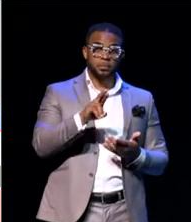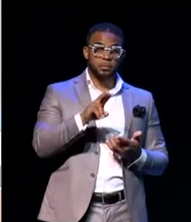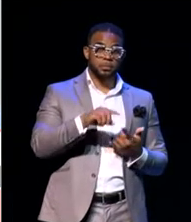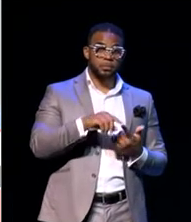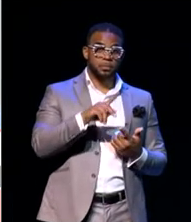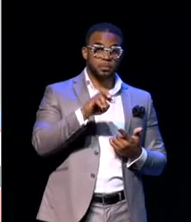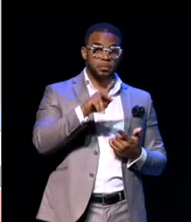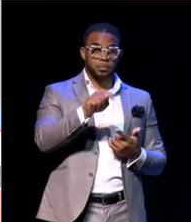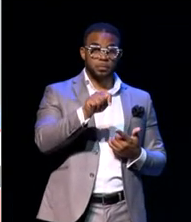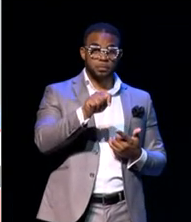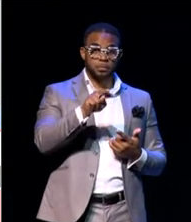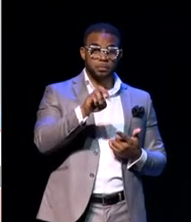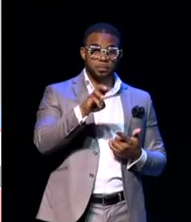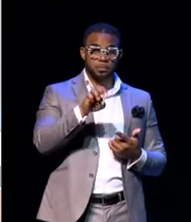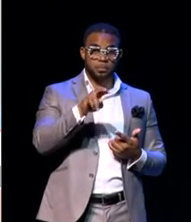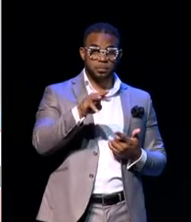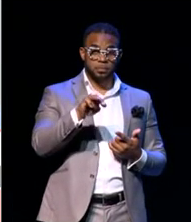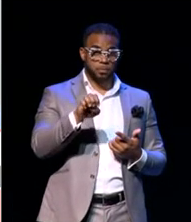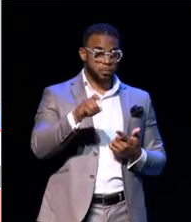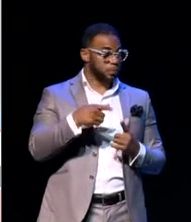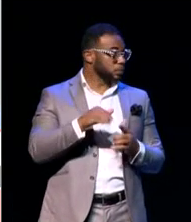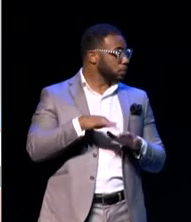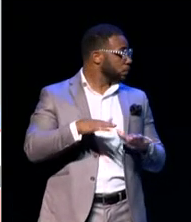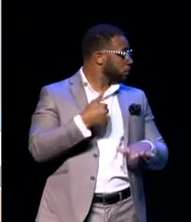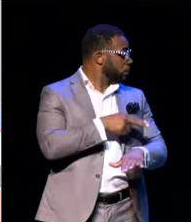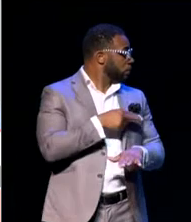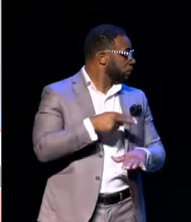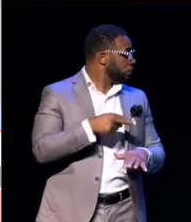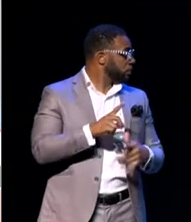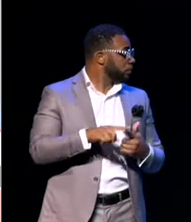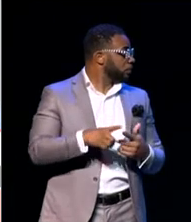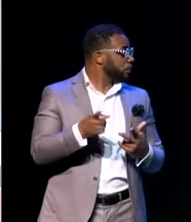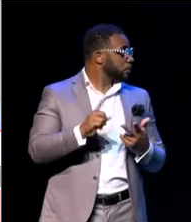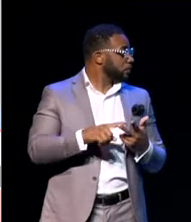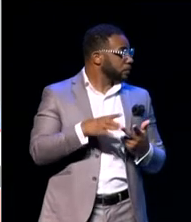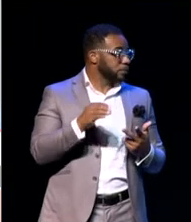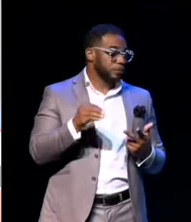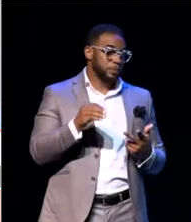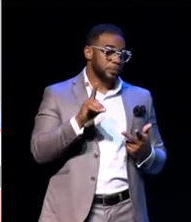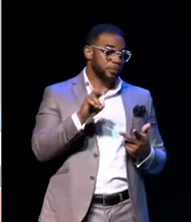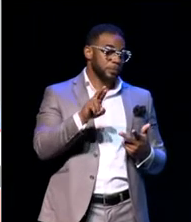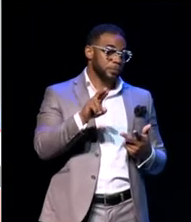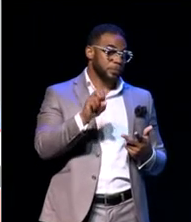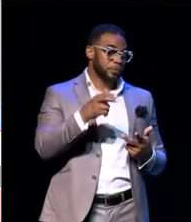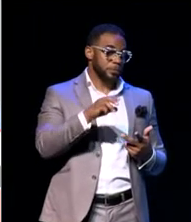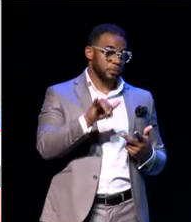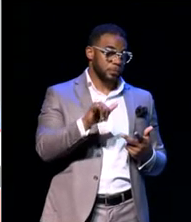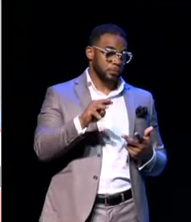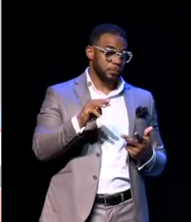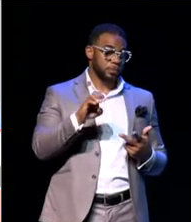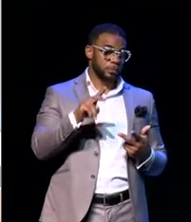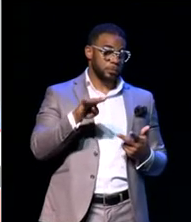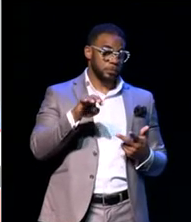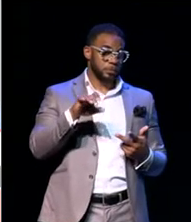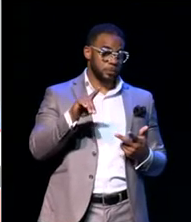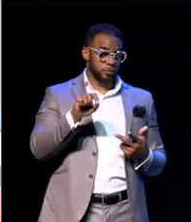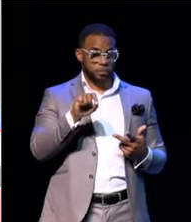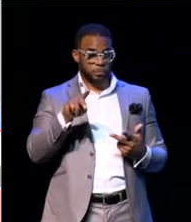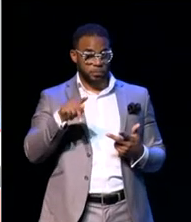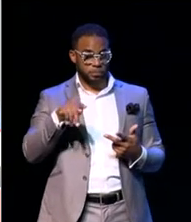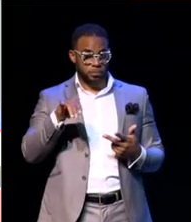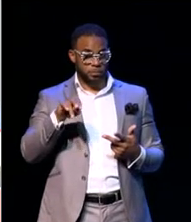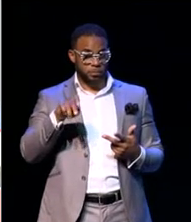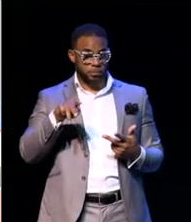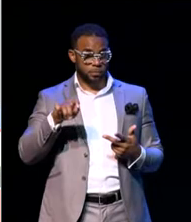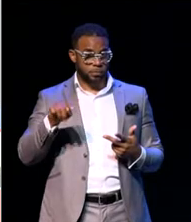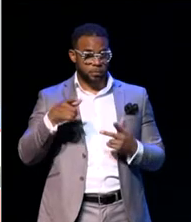Dr. Kurt Newsom from the Children's Hospital, and Dr. Shelley McDonald Pinkett from Howard